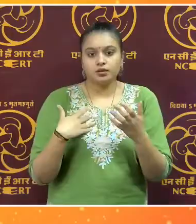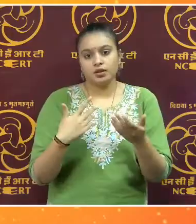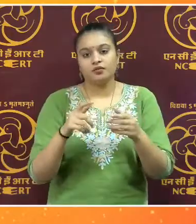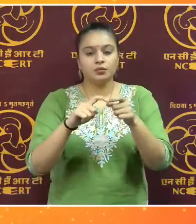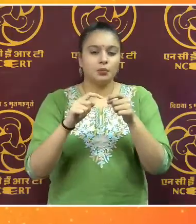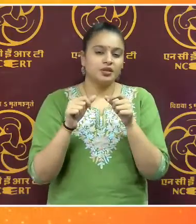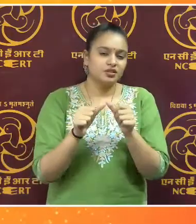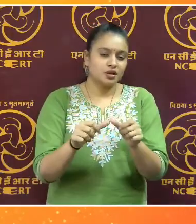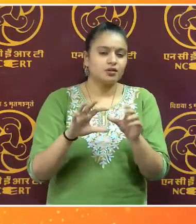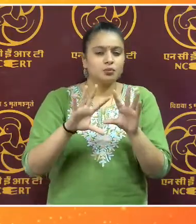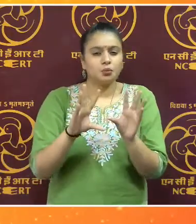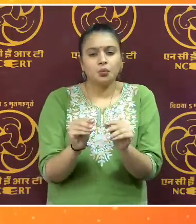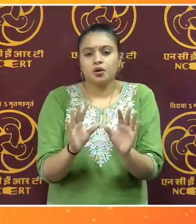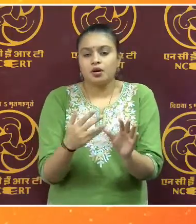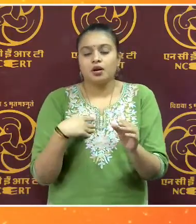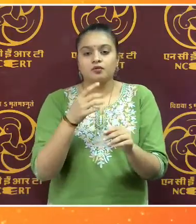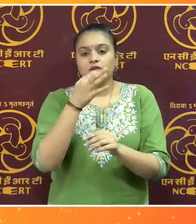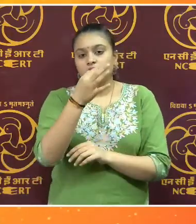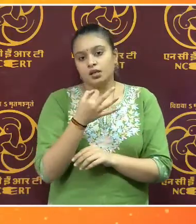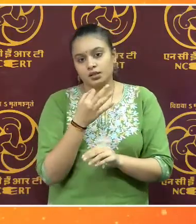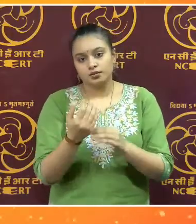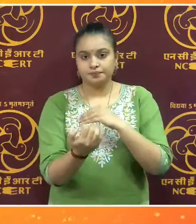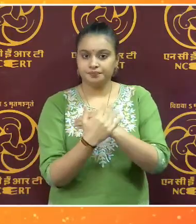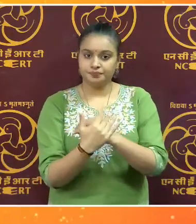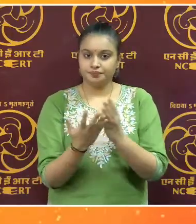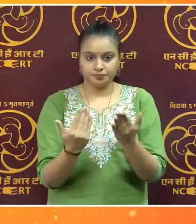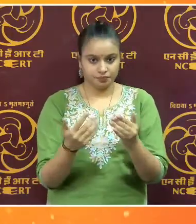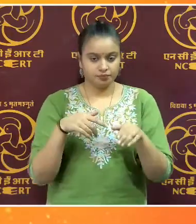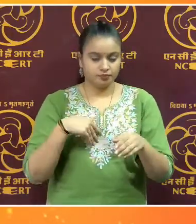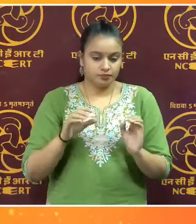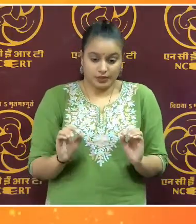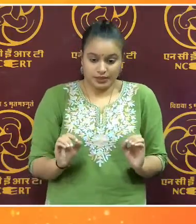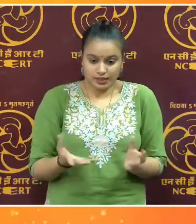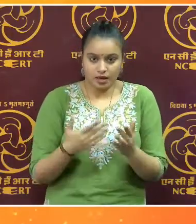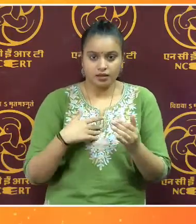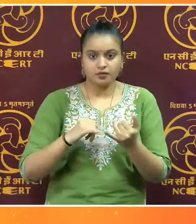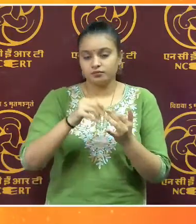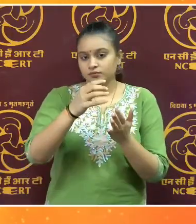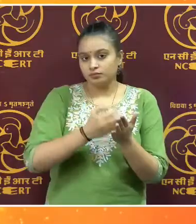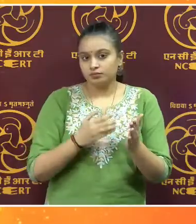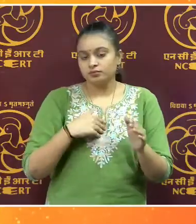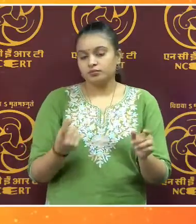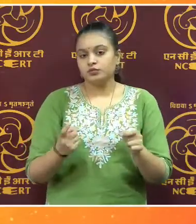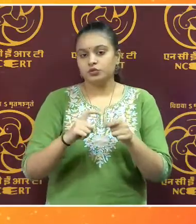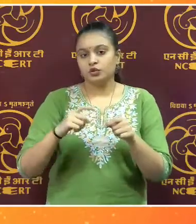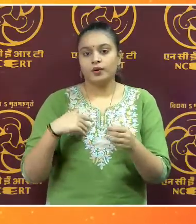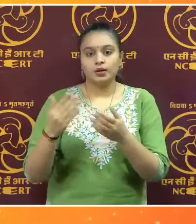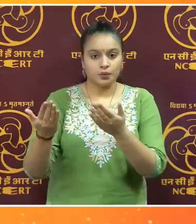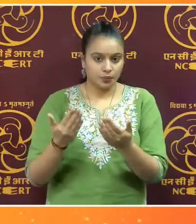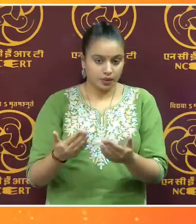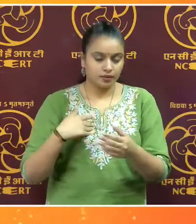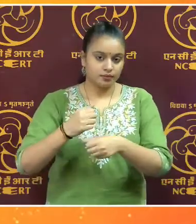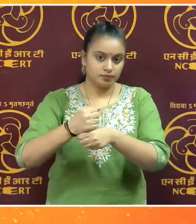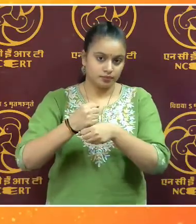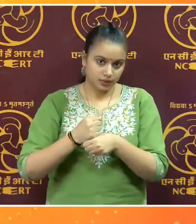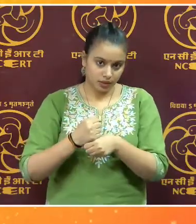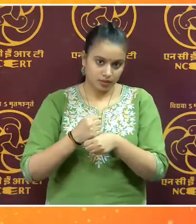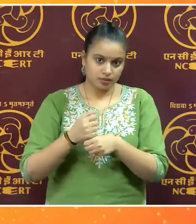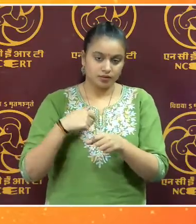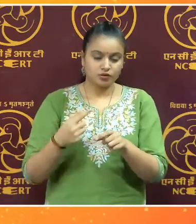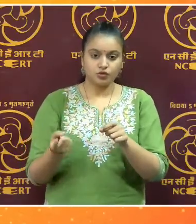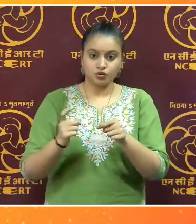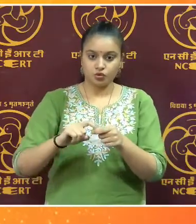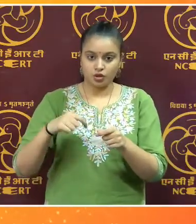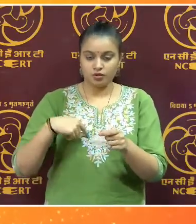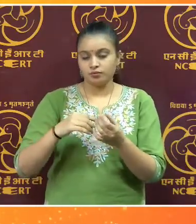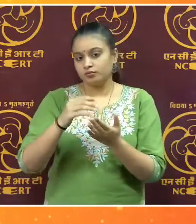question answers you want to ask to us. So let's begin everyone this session, and please join me to welcome our guest who had joined us